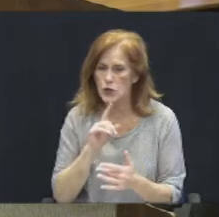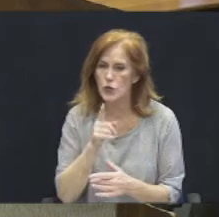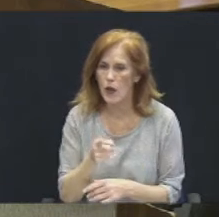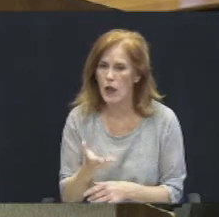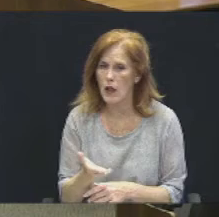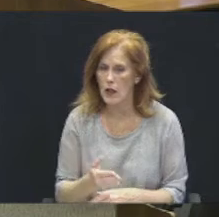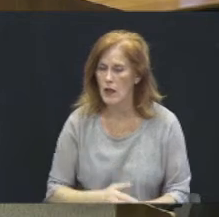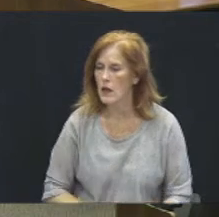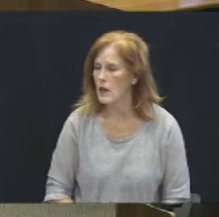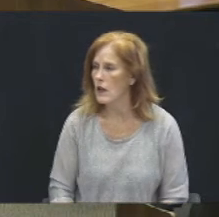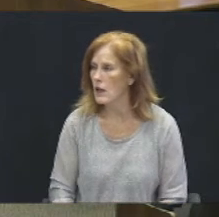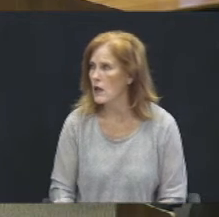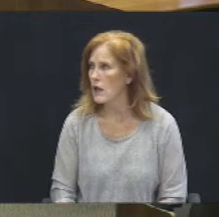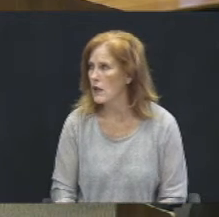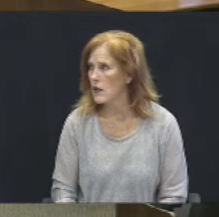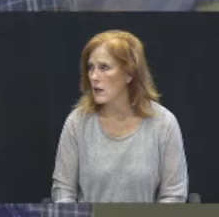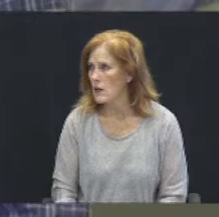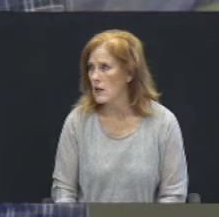Yeah, definitely. And